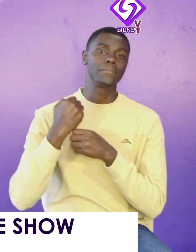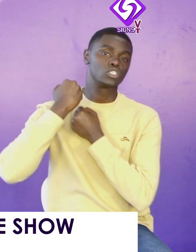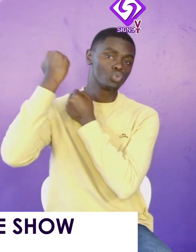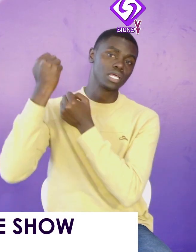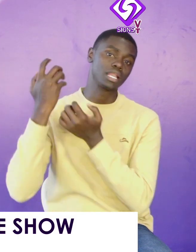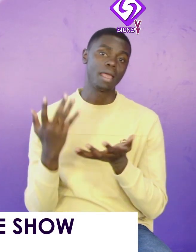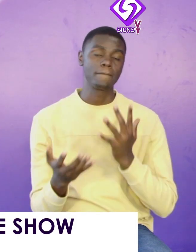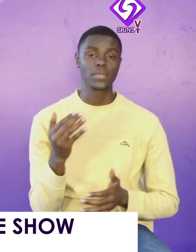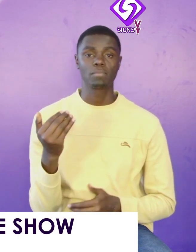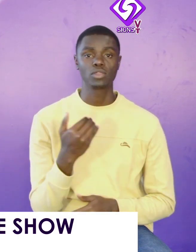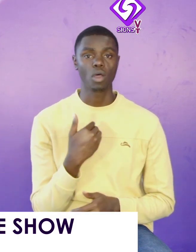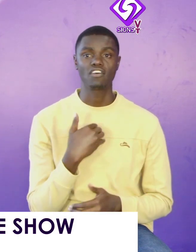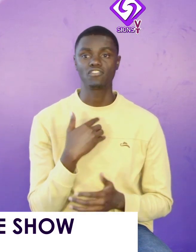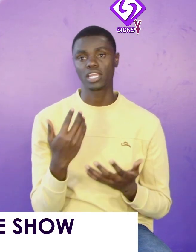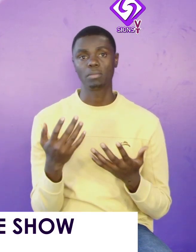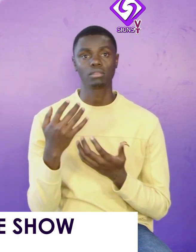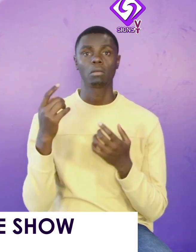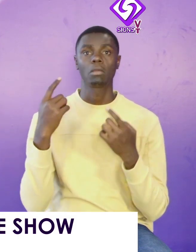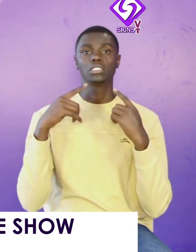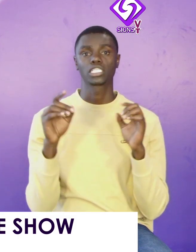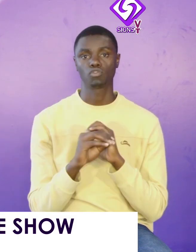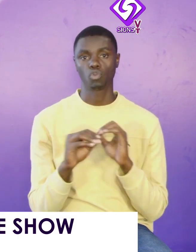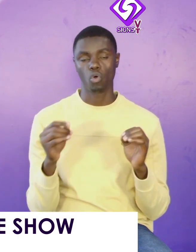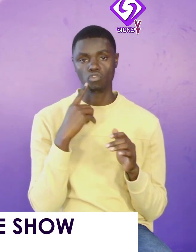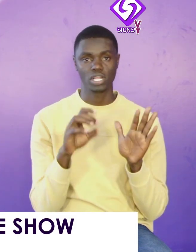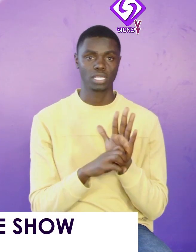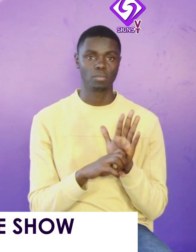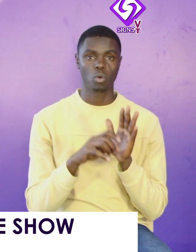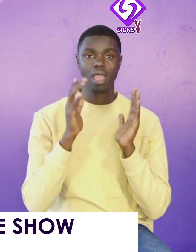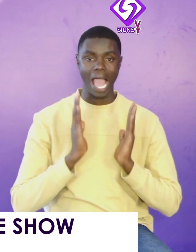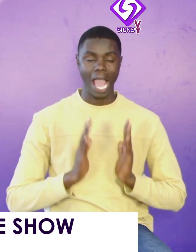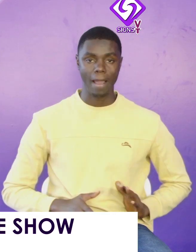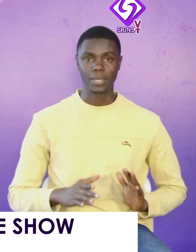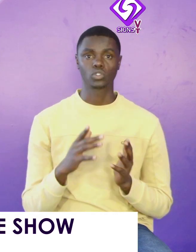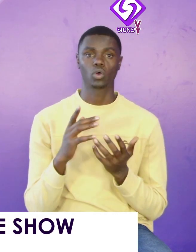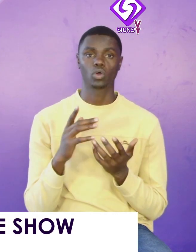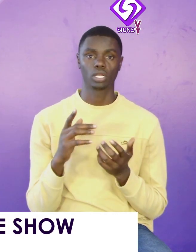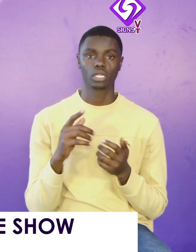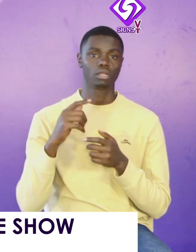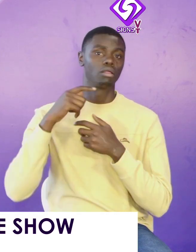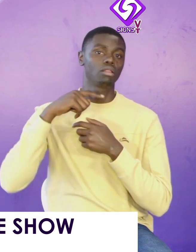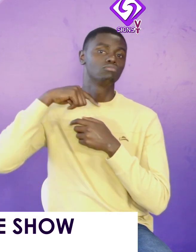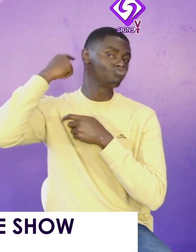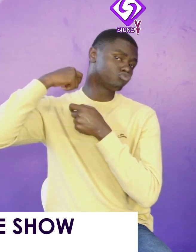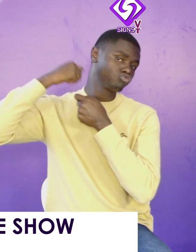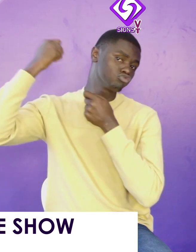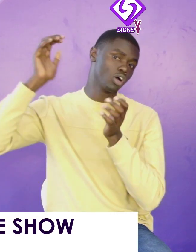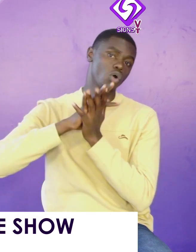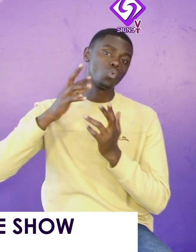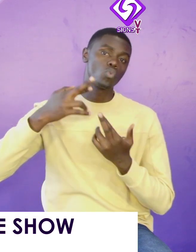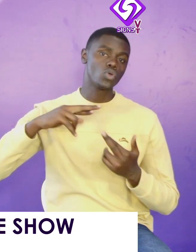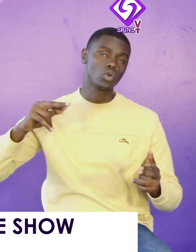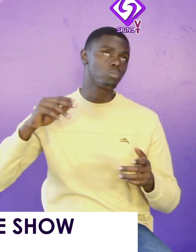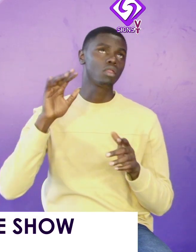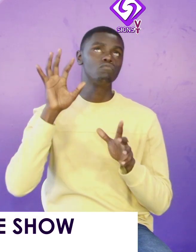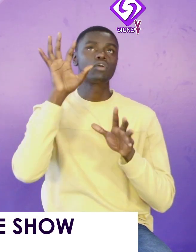have, and it has gone wrong. For example, somebody tying their necks with a rope, climbing a